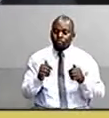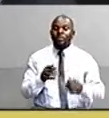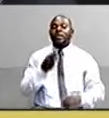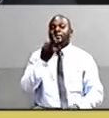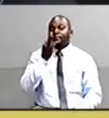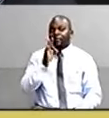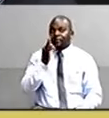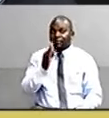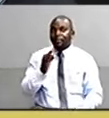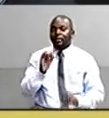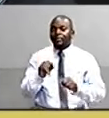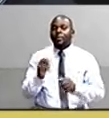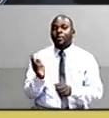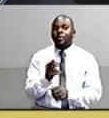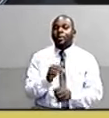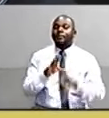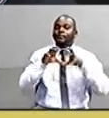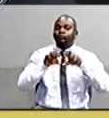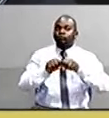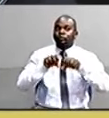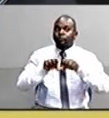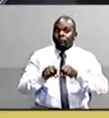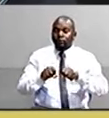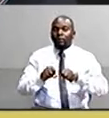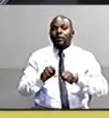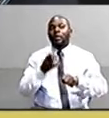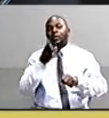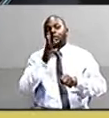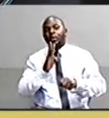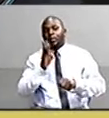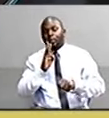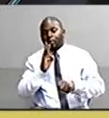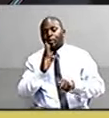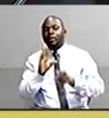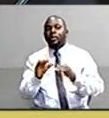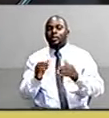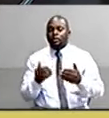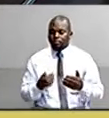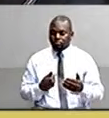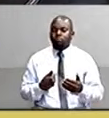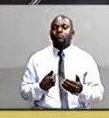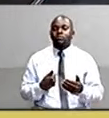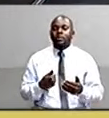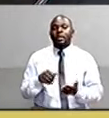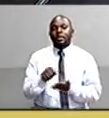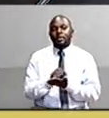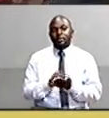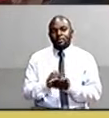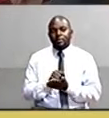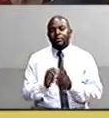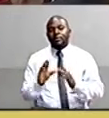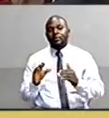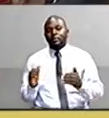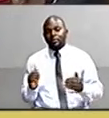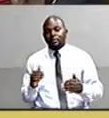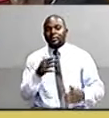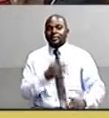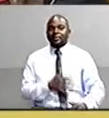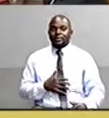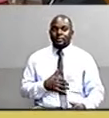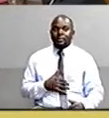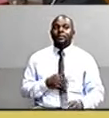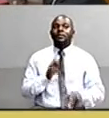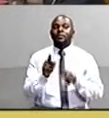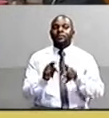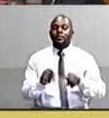can make both juice, concentrates and wines, as well as having two natural planting seasons. Vice